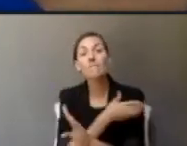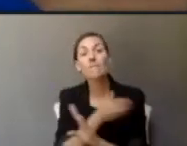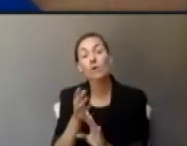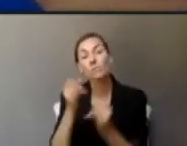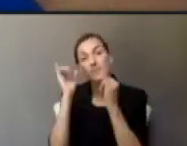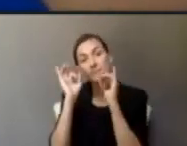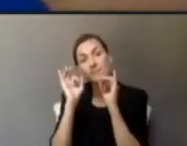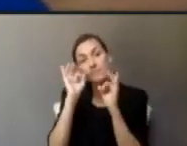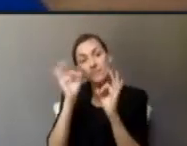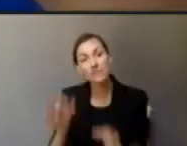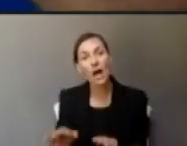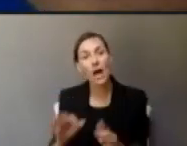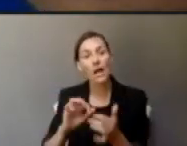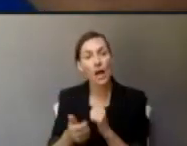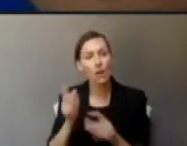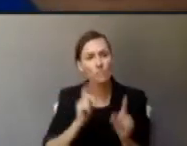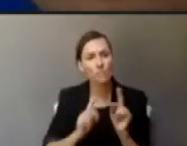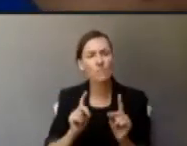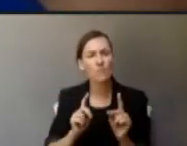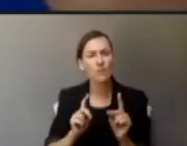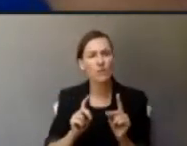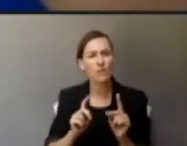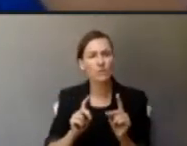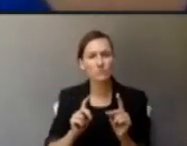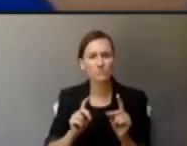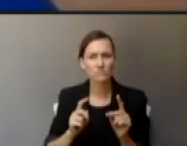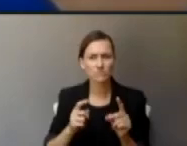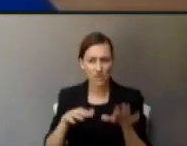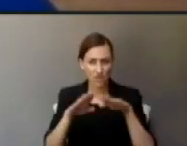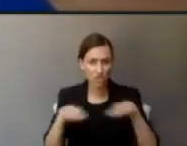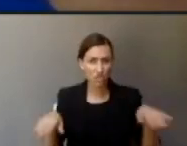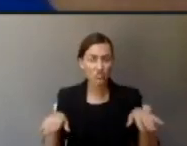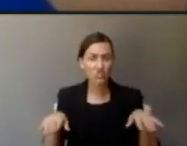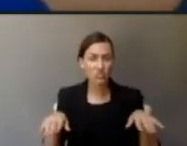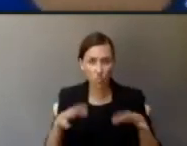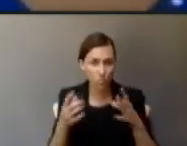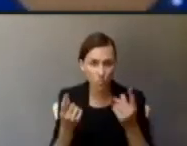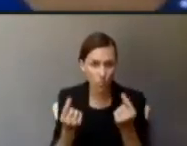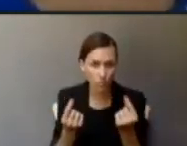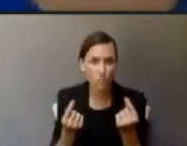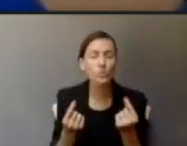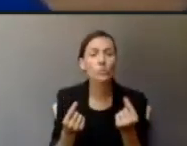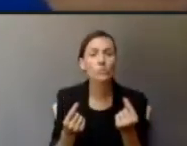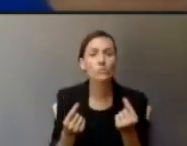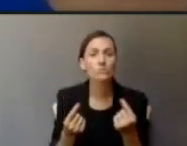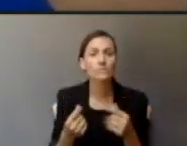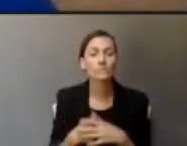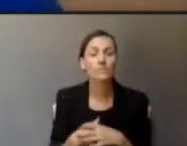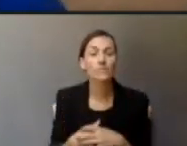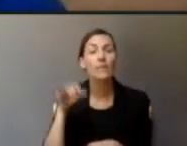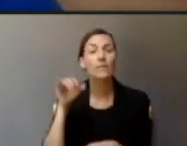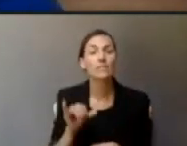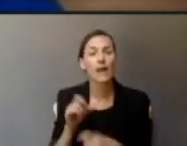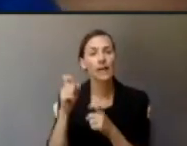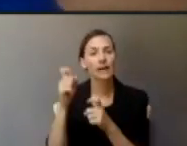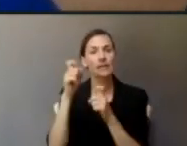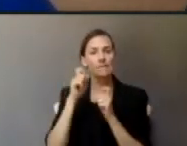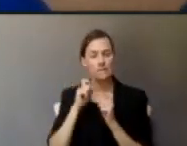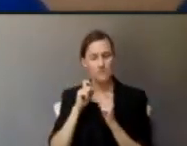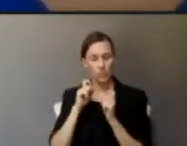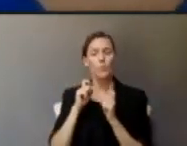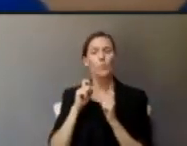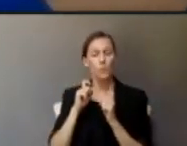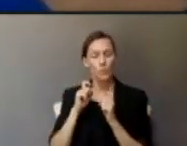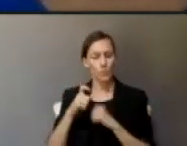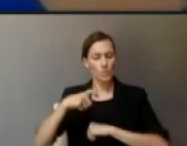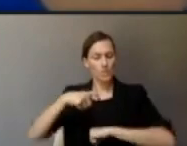will be positioned based on what their parents choose for them for the fall. And that just gives us as a district time to plan